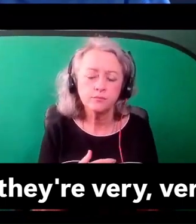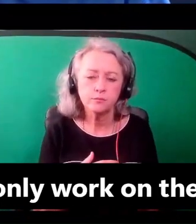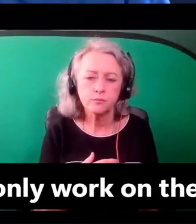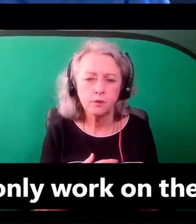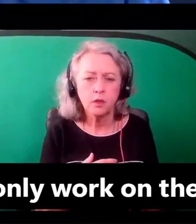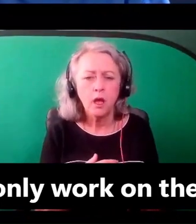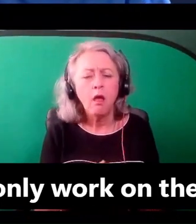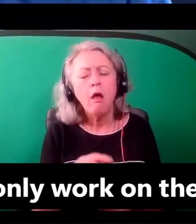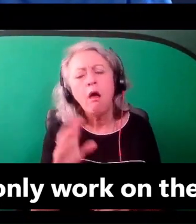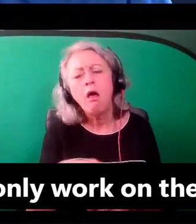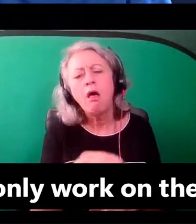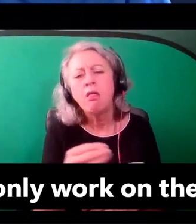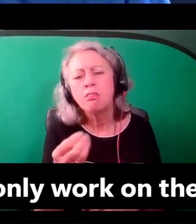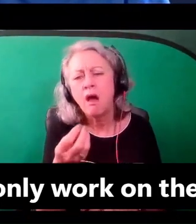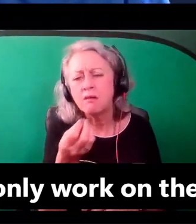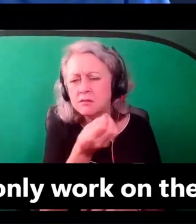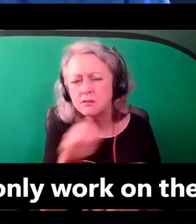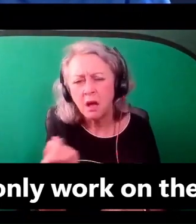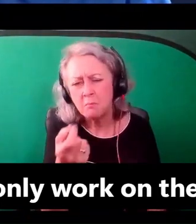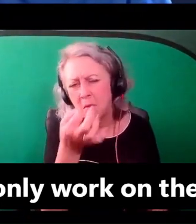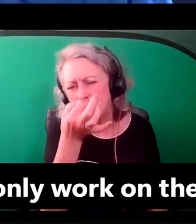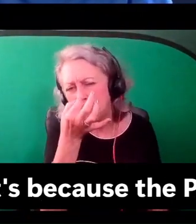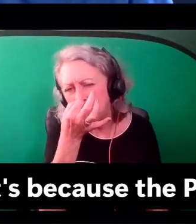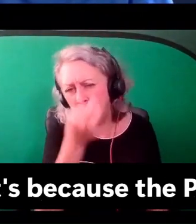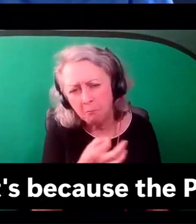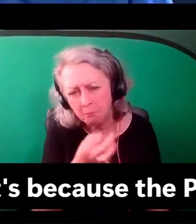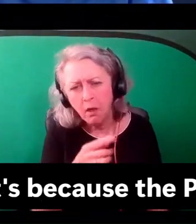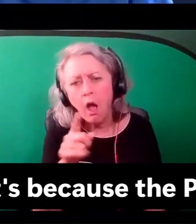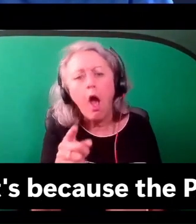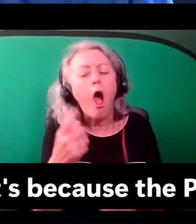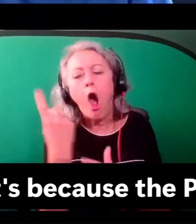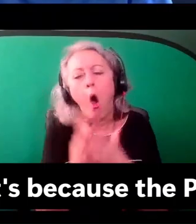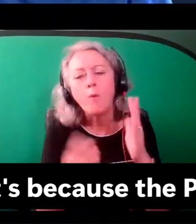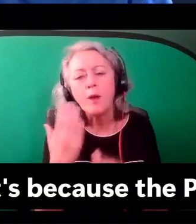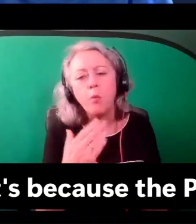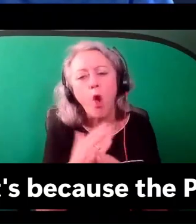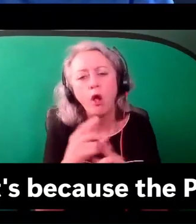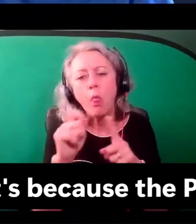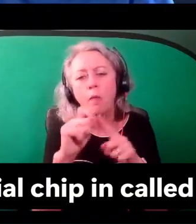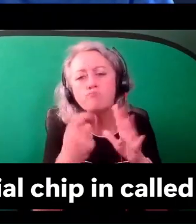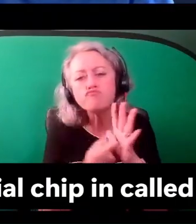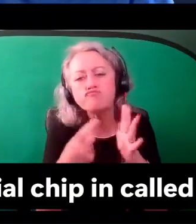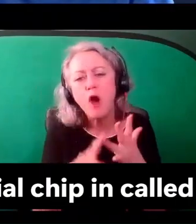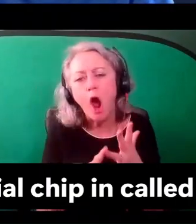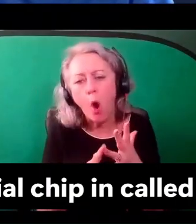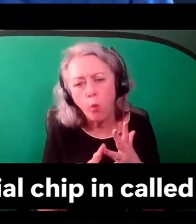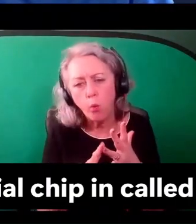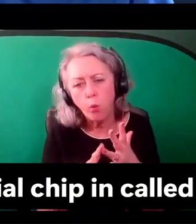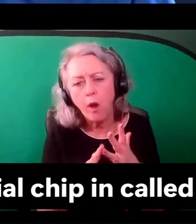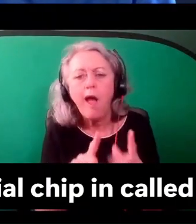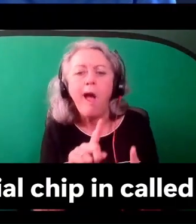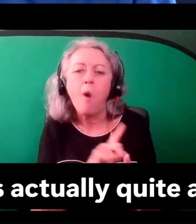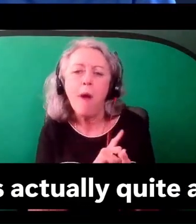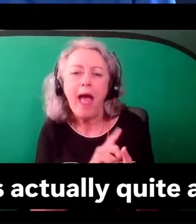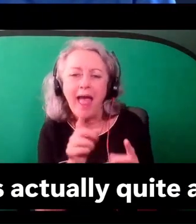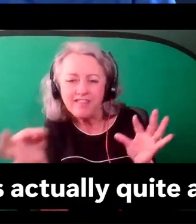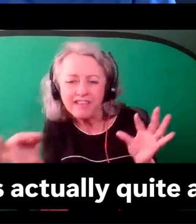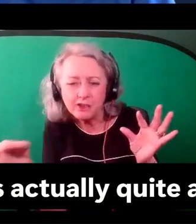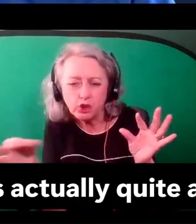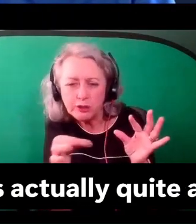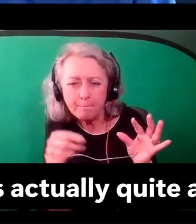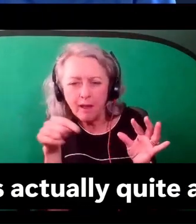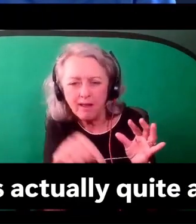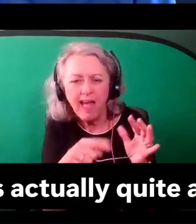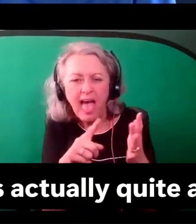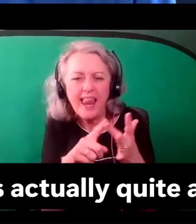very, very minimal, that will only work on the Pro phones, and that's because the Pro phones have a special chip in called a LiDAR